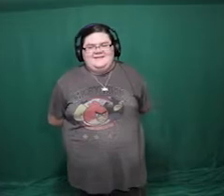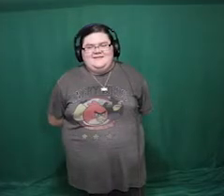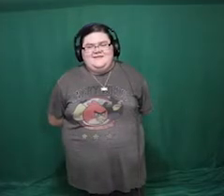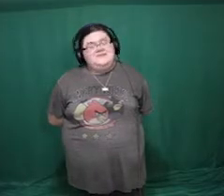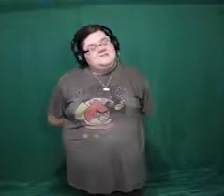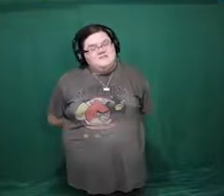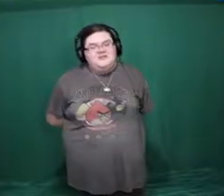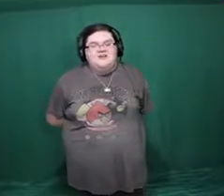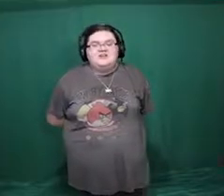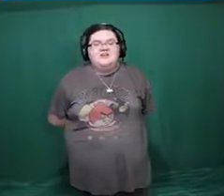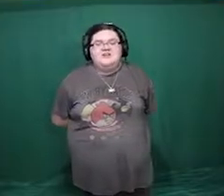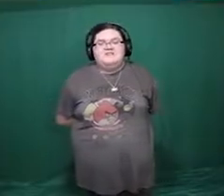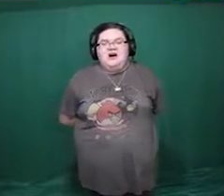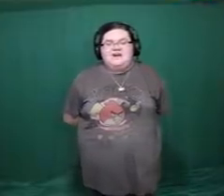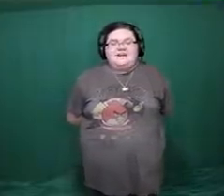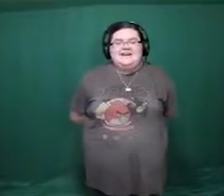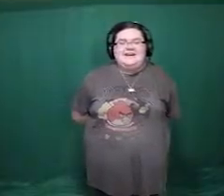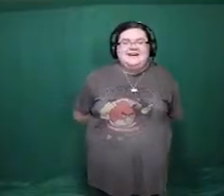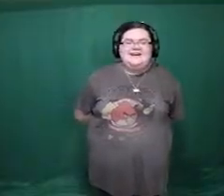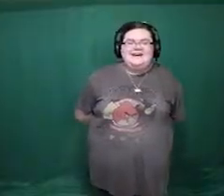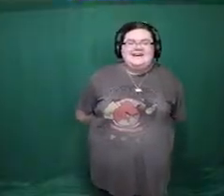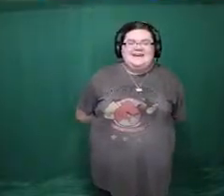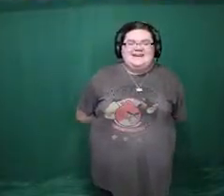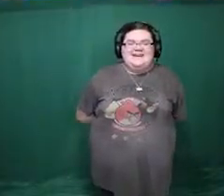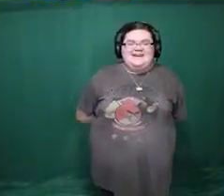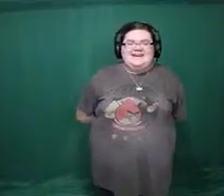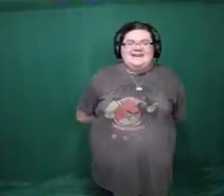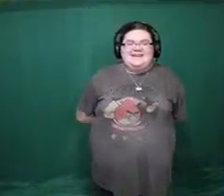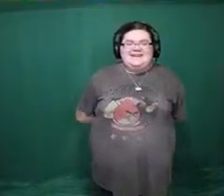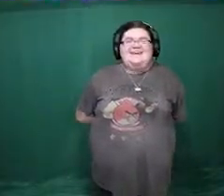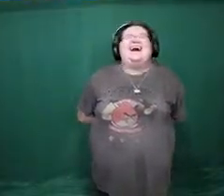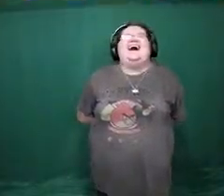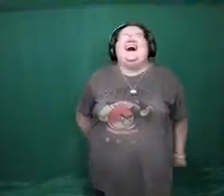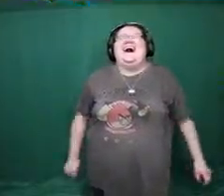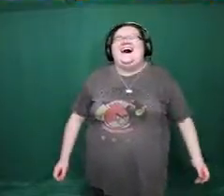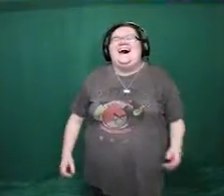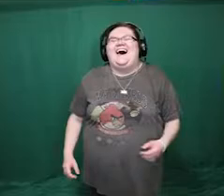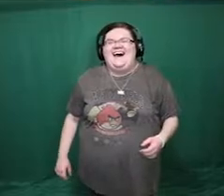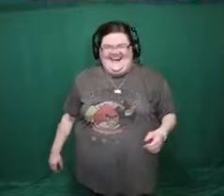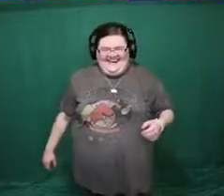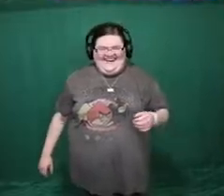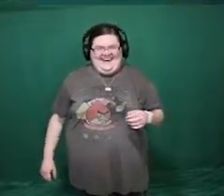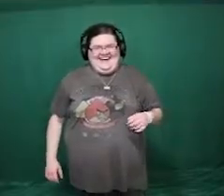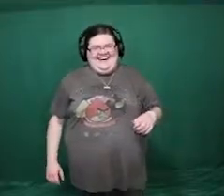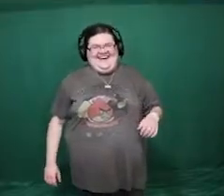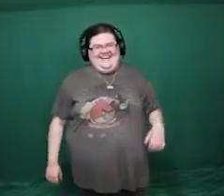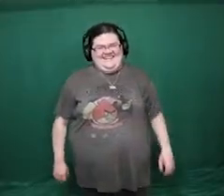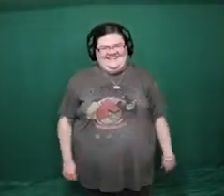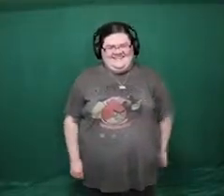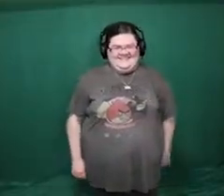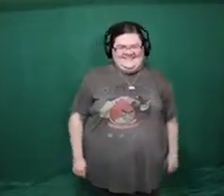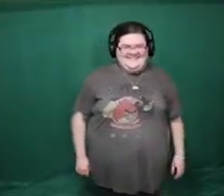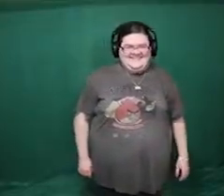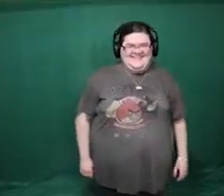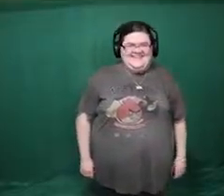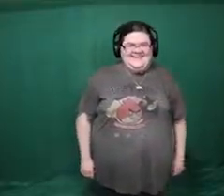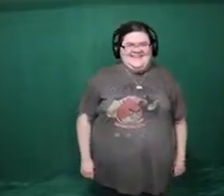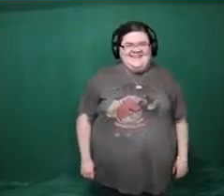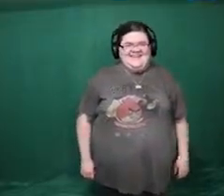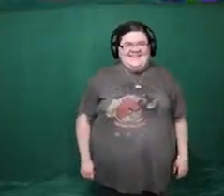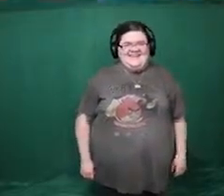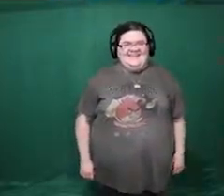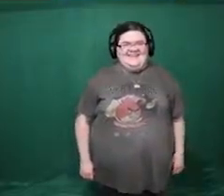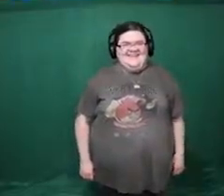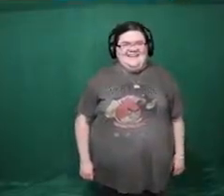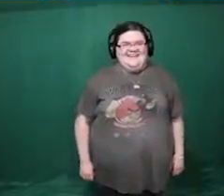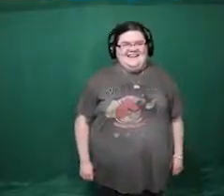on this. You know you're not wrong. The last time I streamed this, I had Mountain Dew. Like literally just these little kids foaming at the